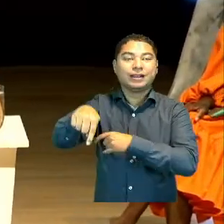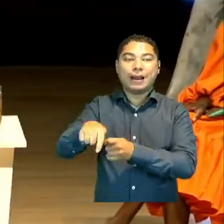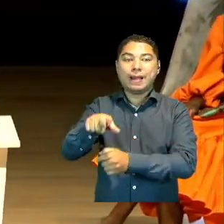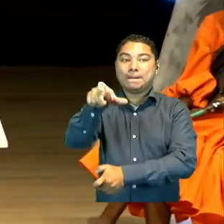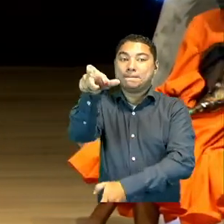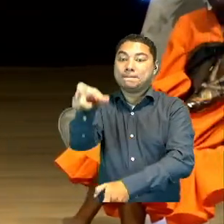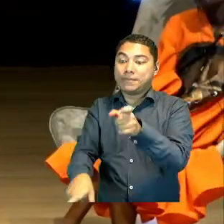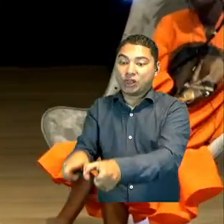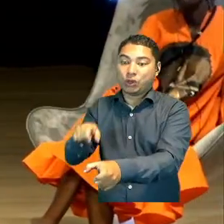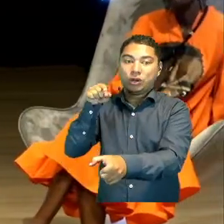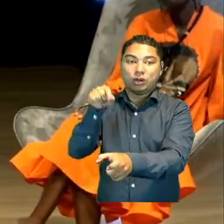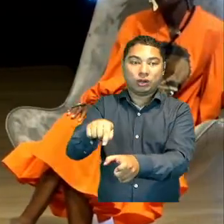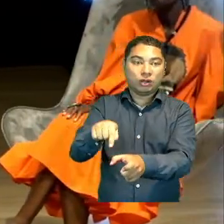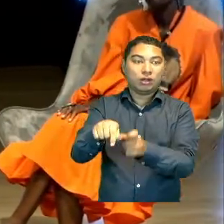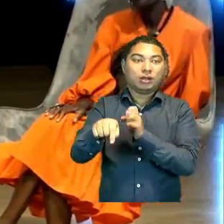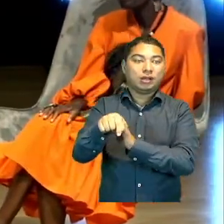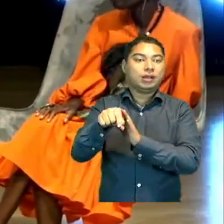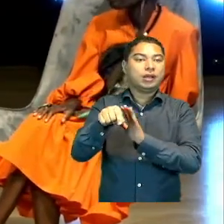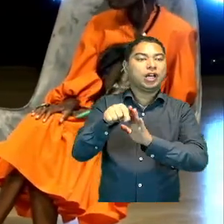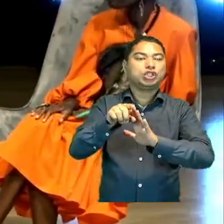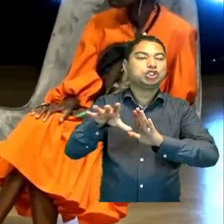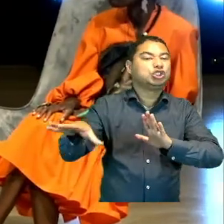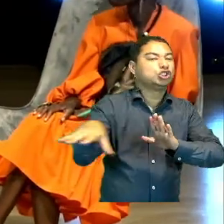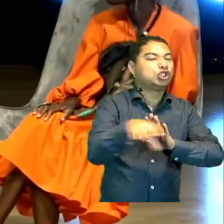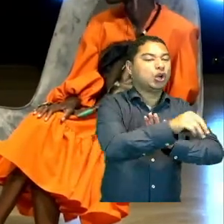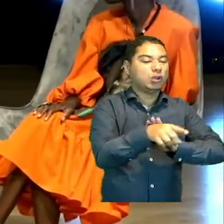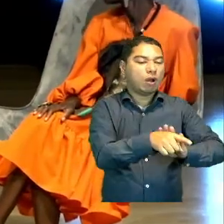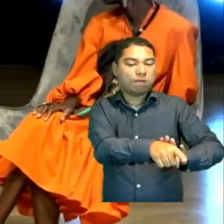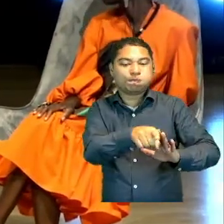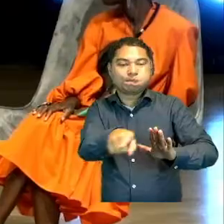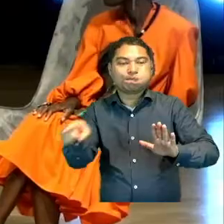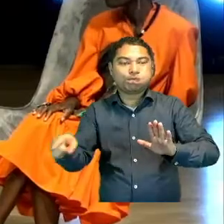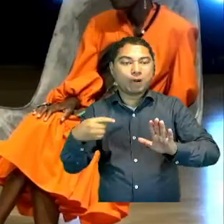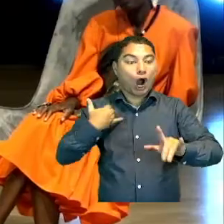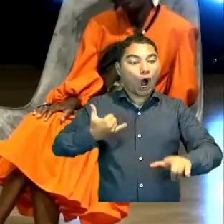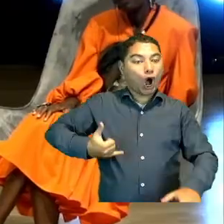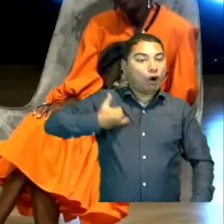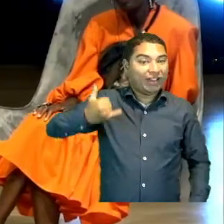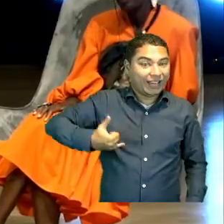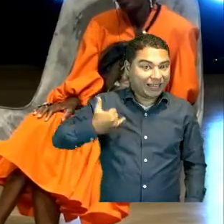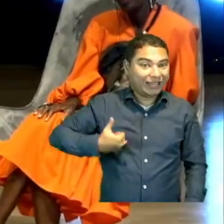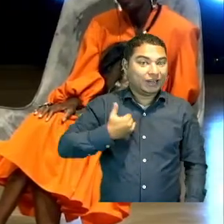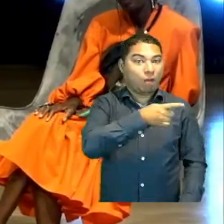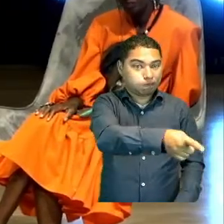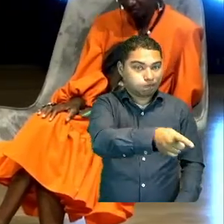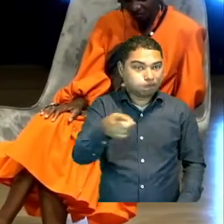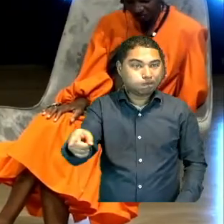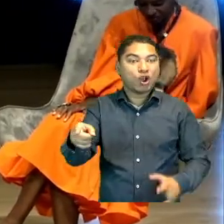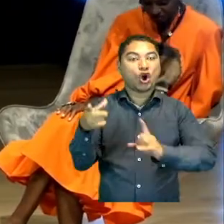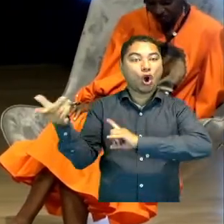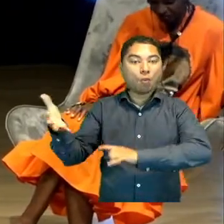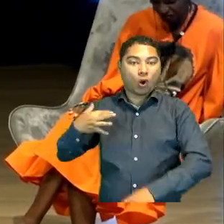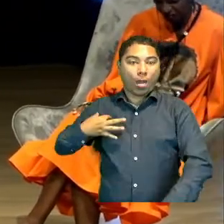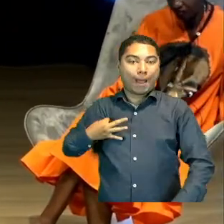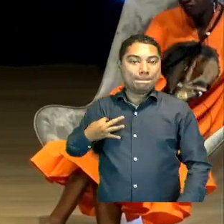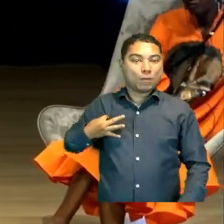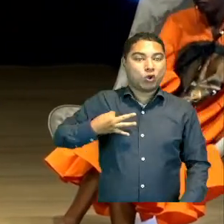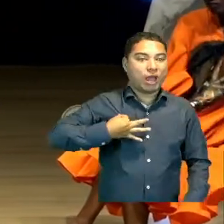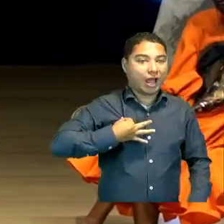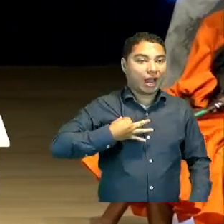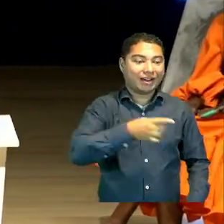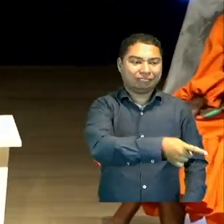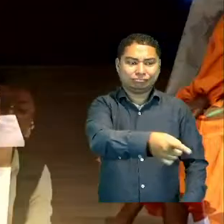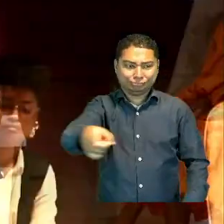know, dove headfirst in this world of LGBTI community, but